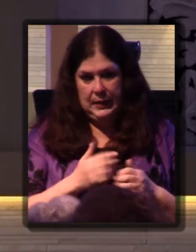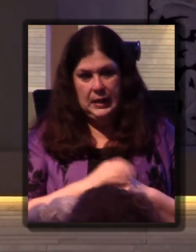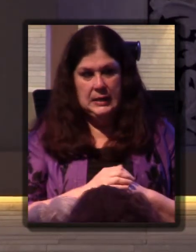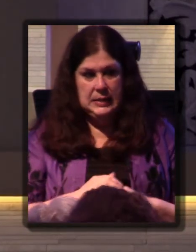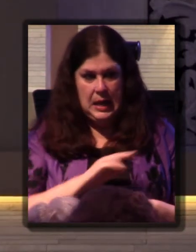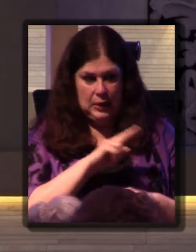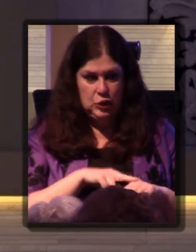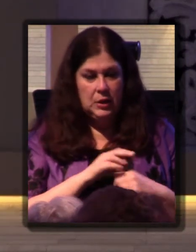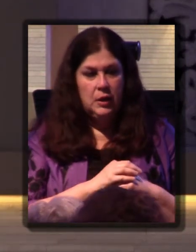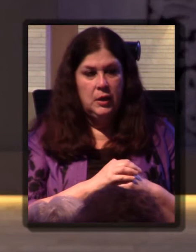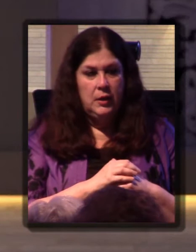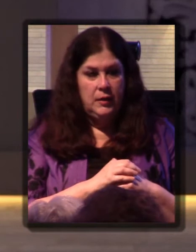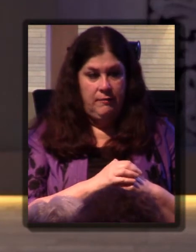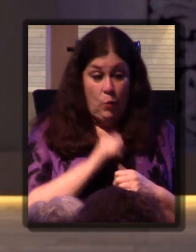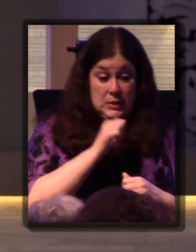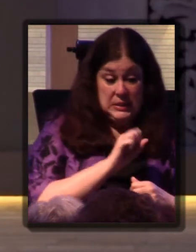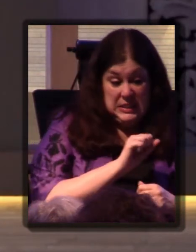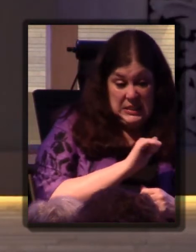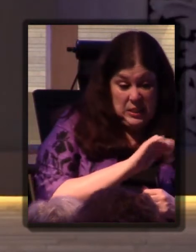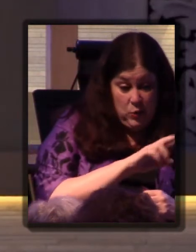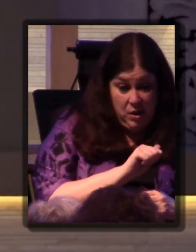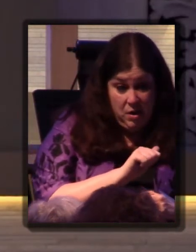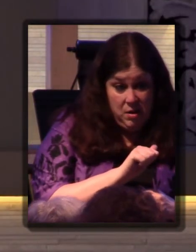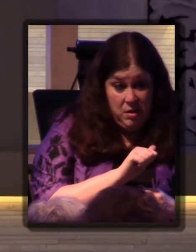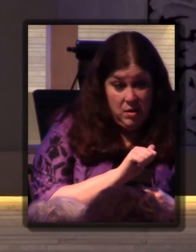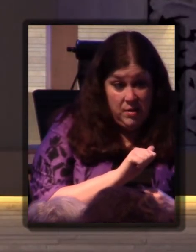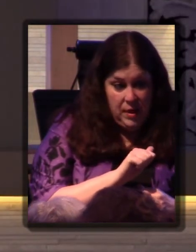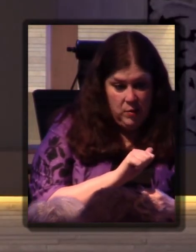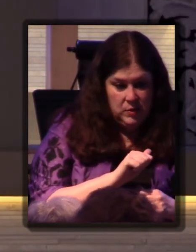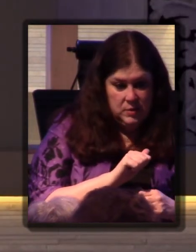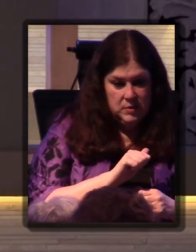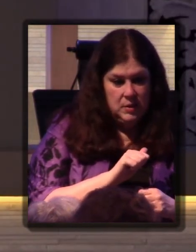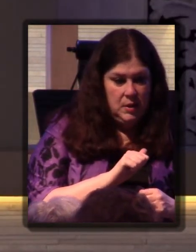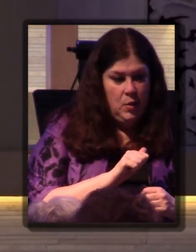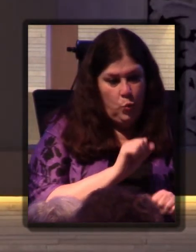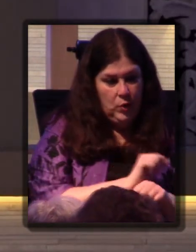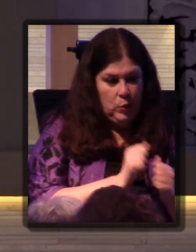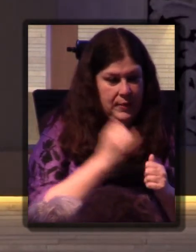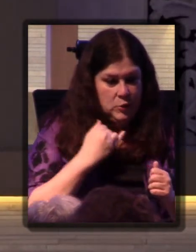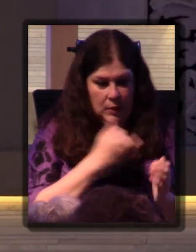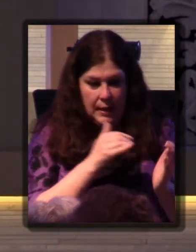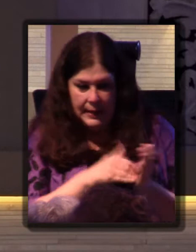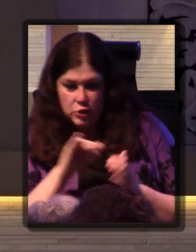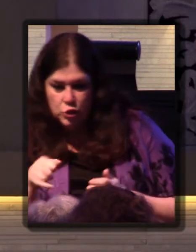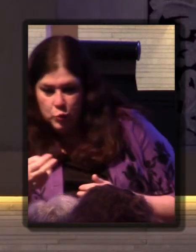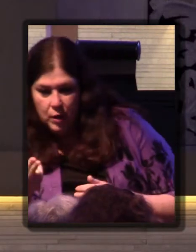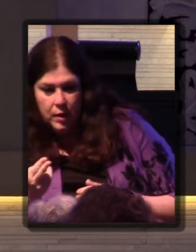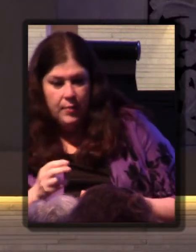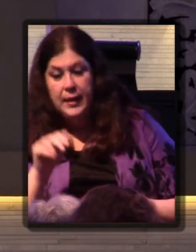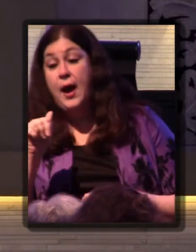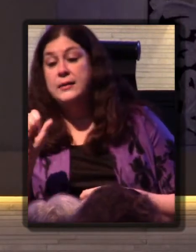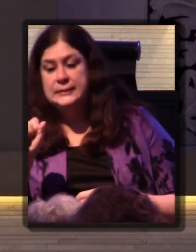well-being as a nation. If it wasn't Syria that was ganging up with Israel against